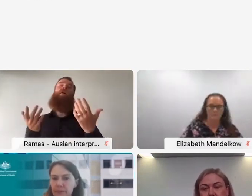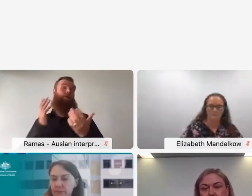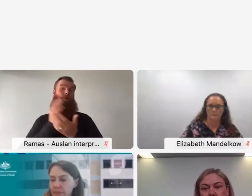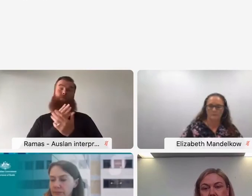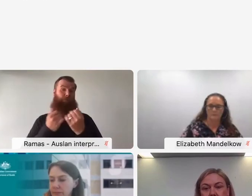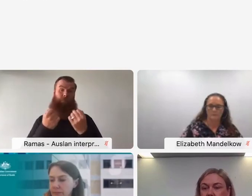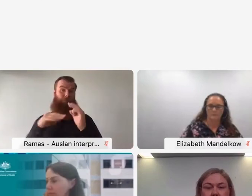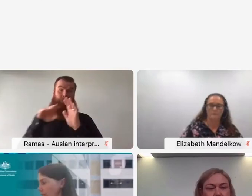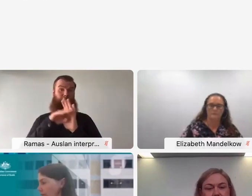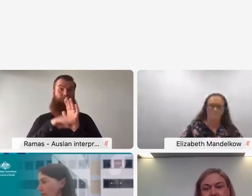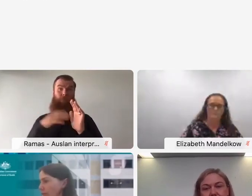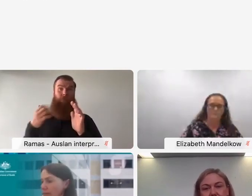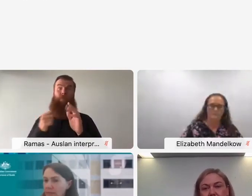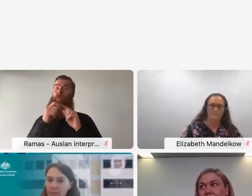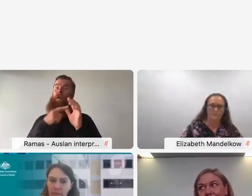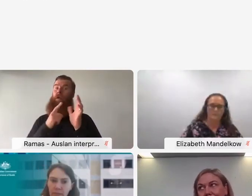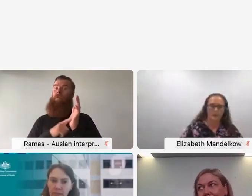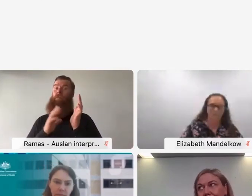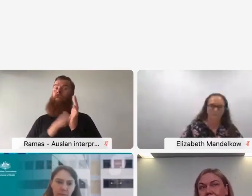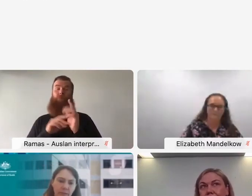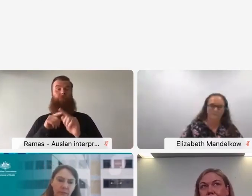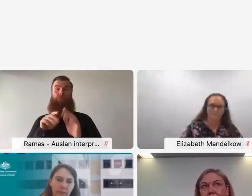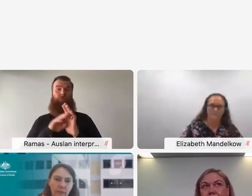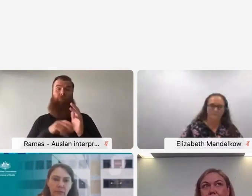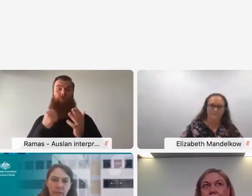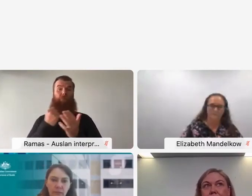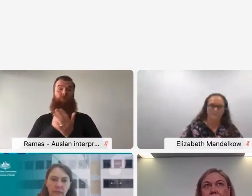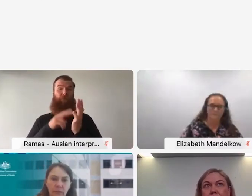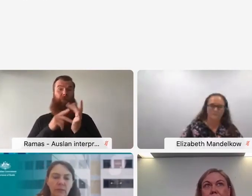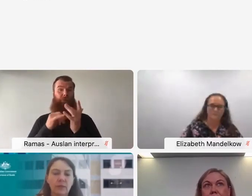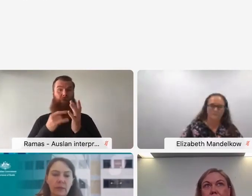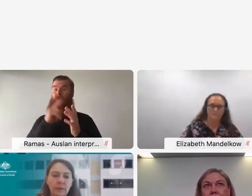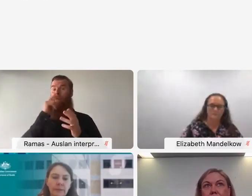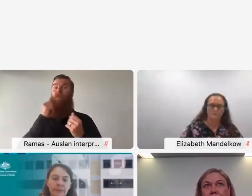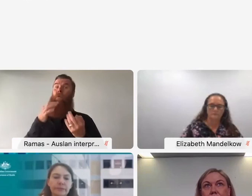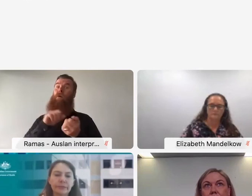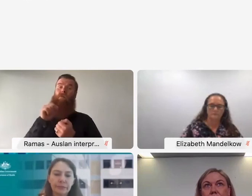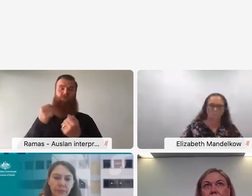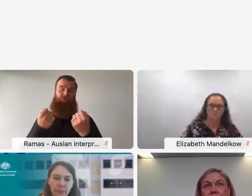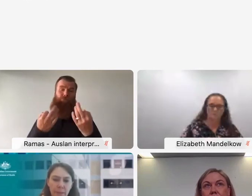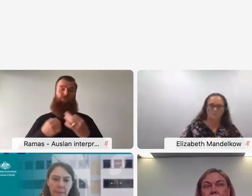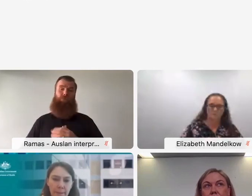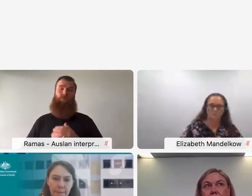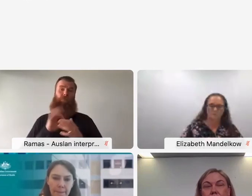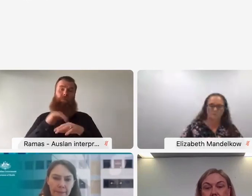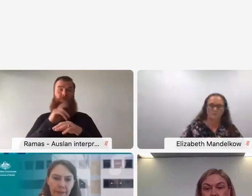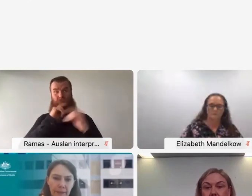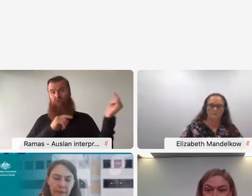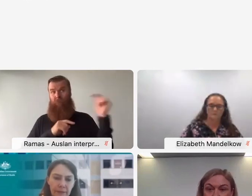a qualification to be in place. There's no requirement there at all. So that's not a problem. Workers can come in